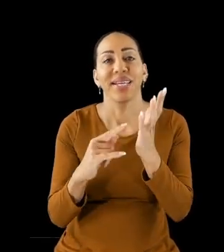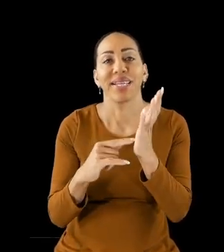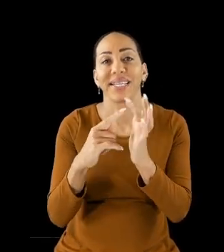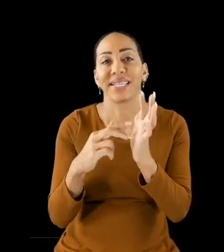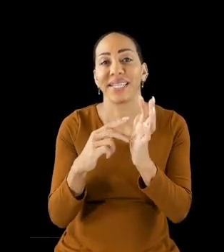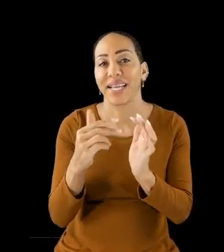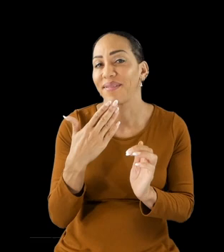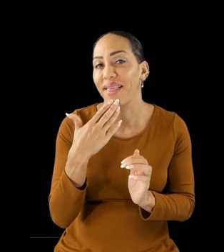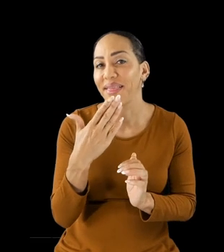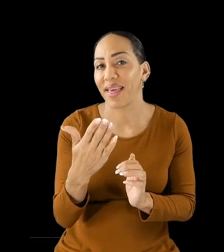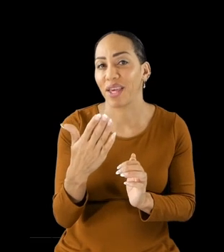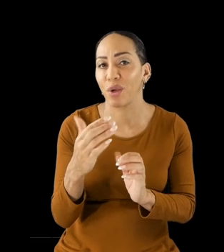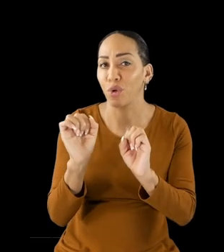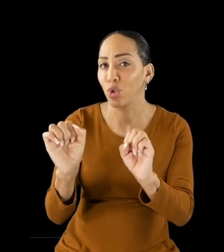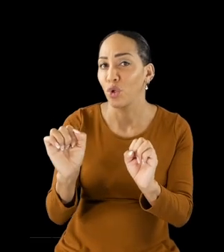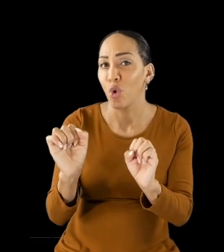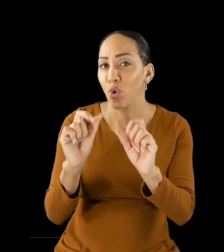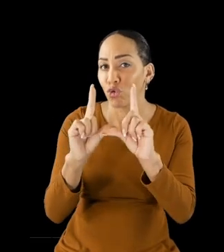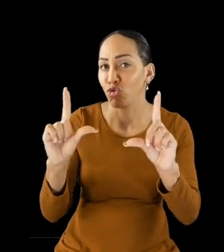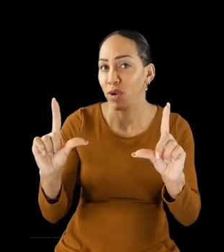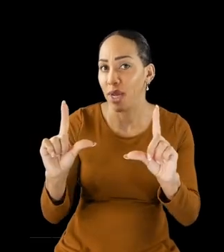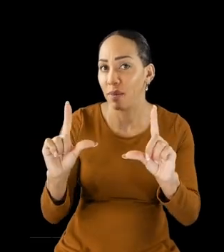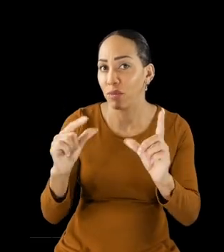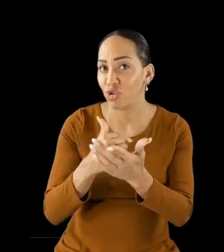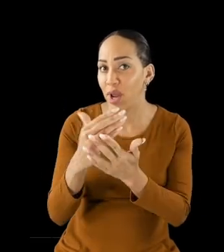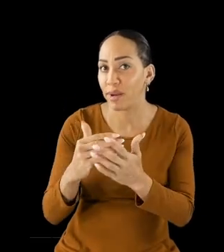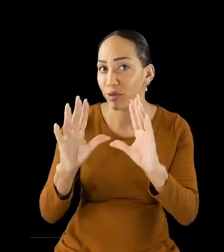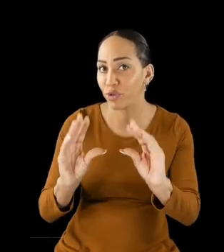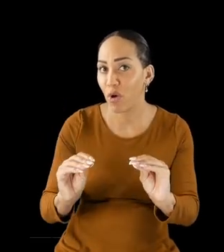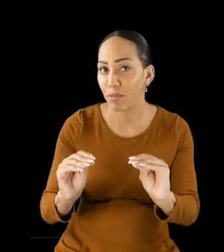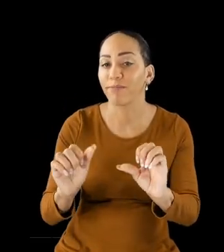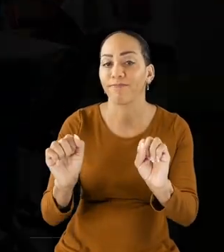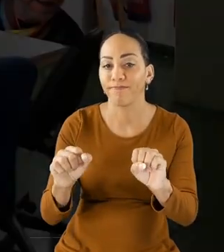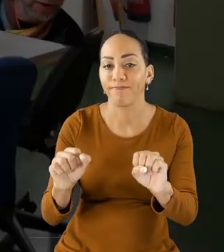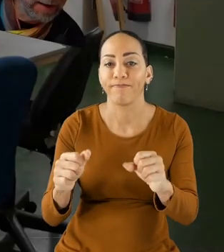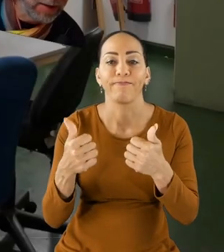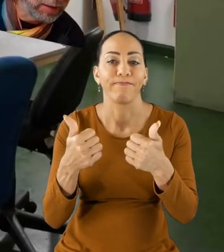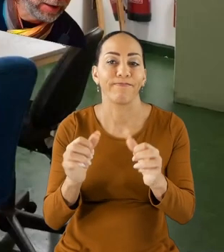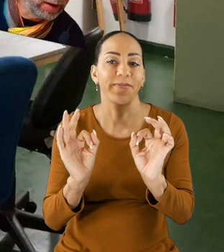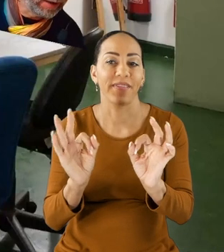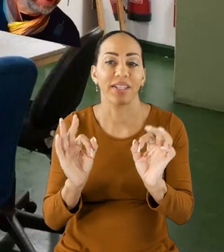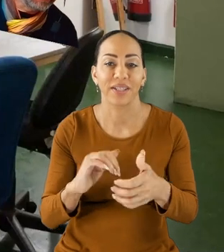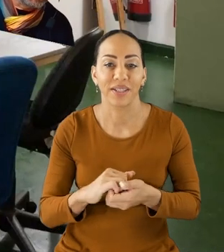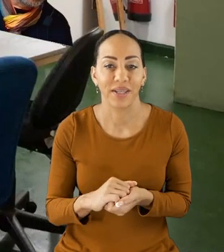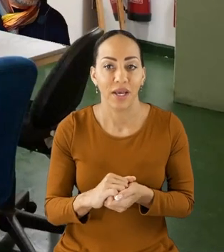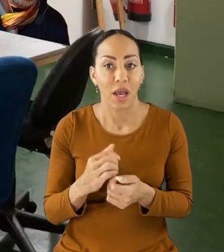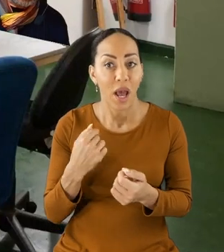Thank you, Steve. If you stop sharing your screen now, is that right? I have, yeah. You have, fantastic. All right, let me just bring you up here. There we go. Am I